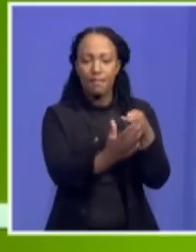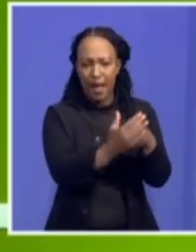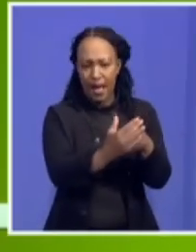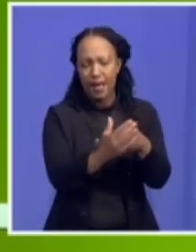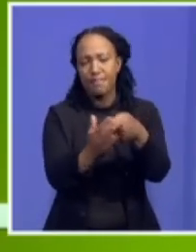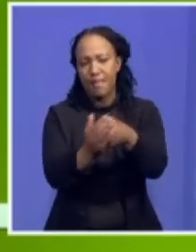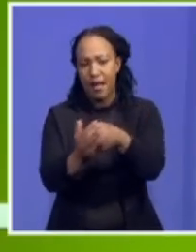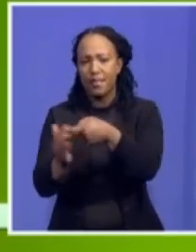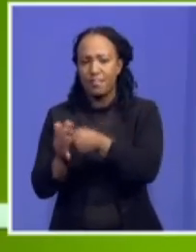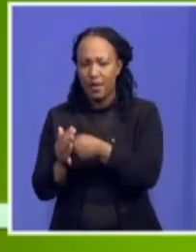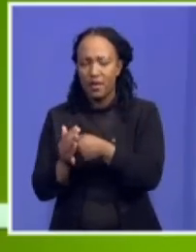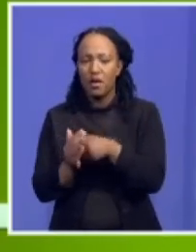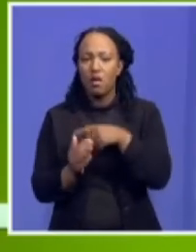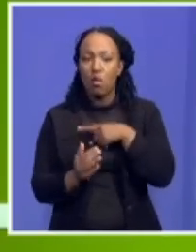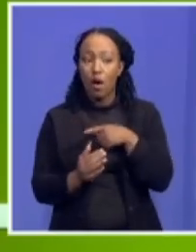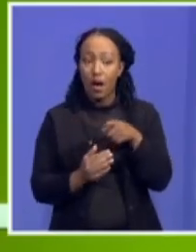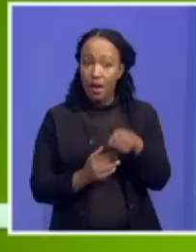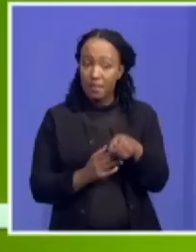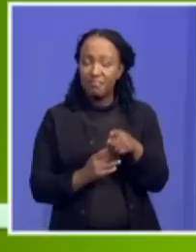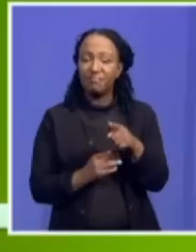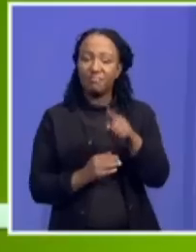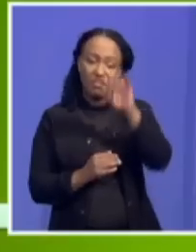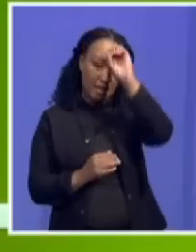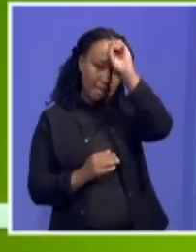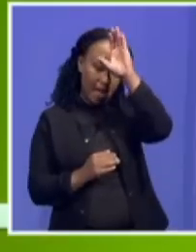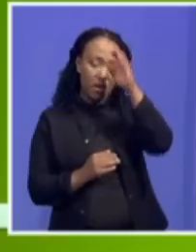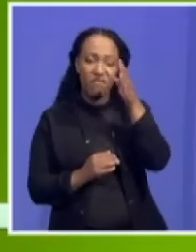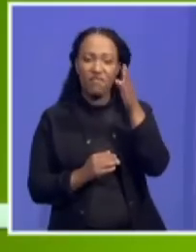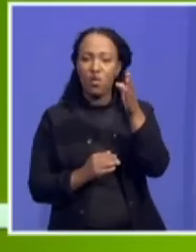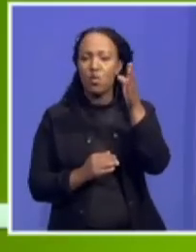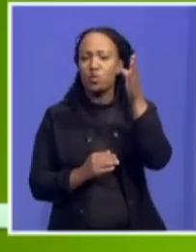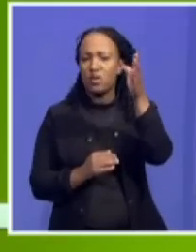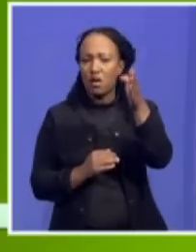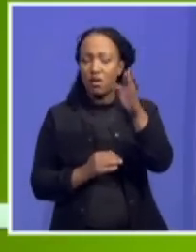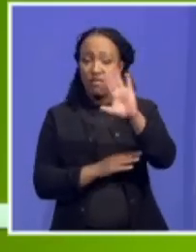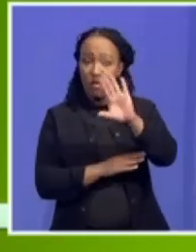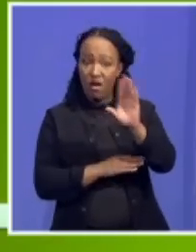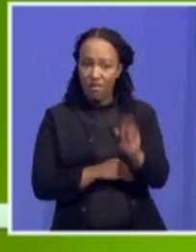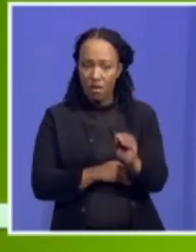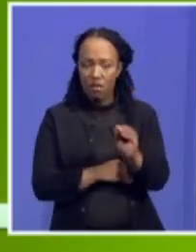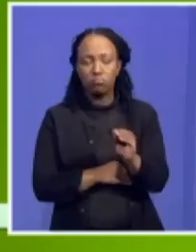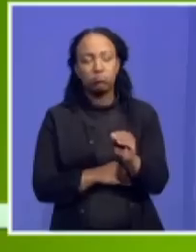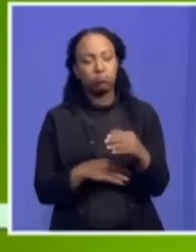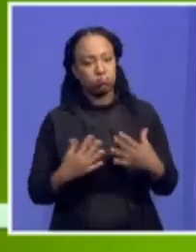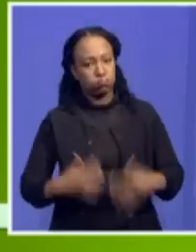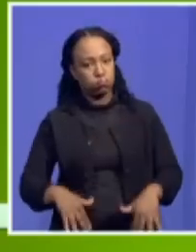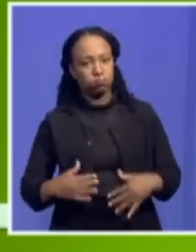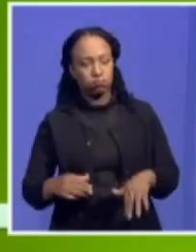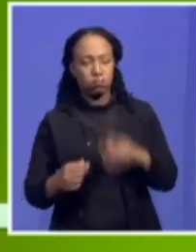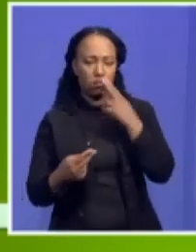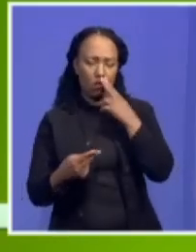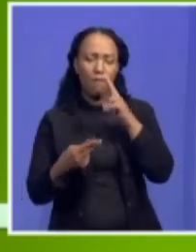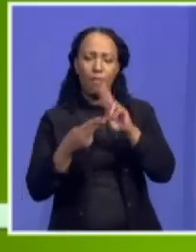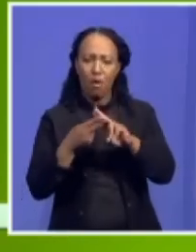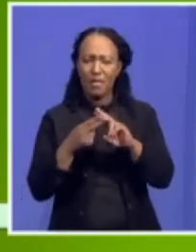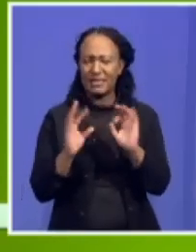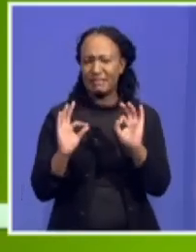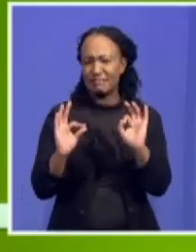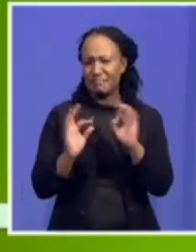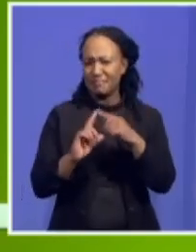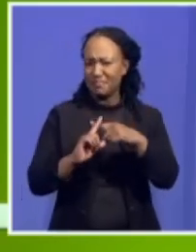on the African continent, I believe, holds great promise. It holds great promise